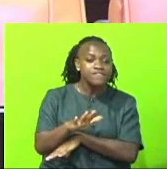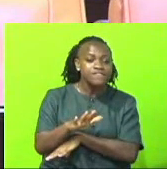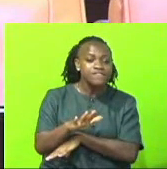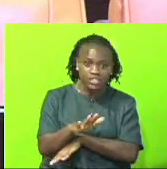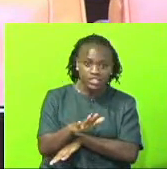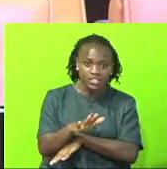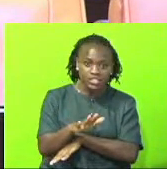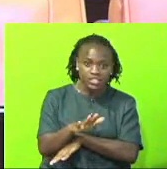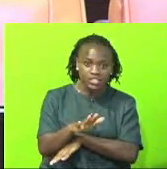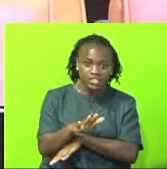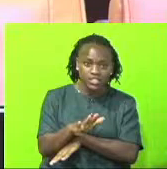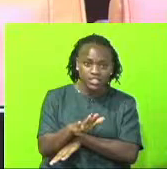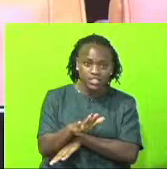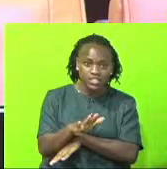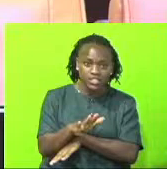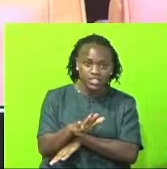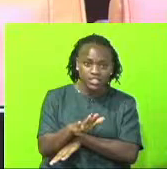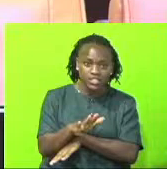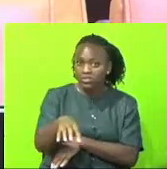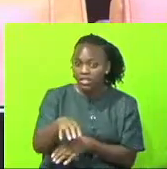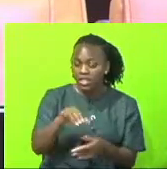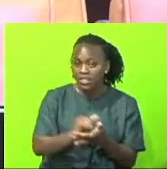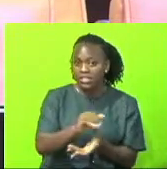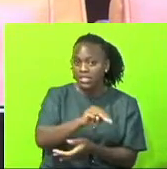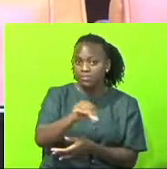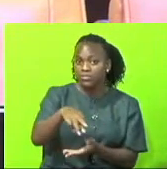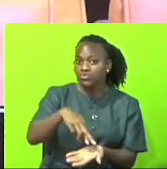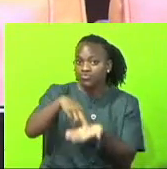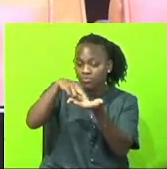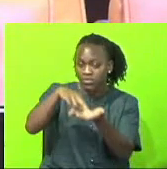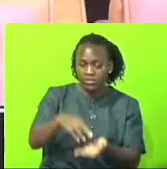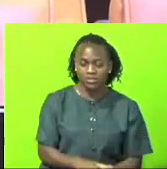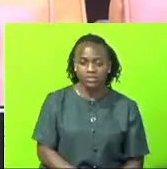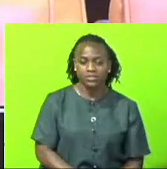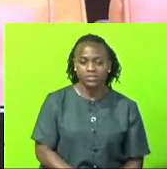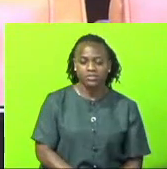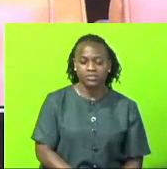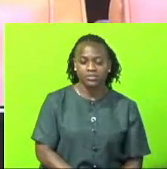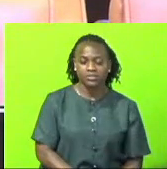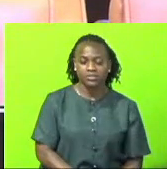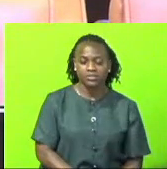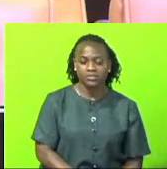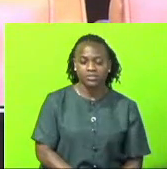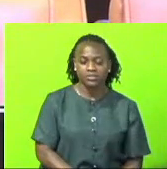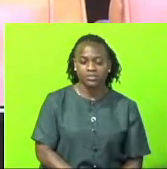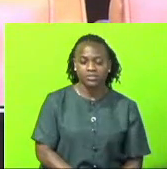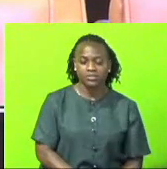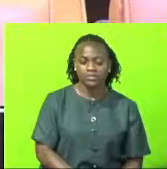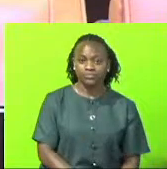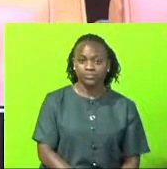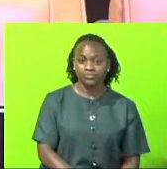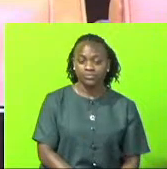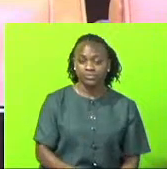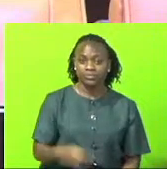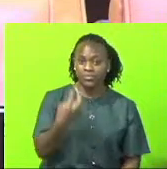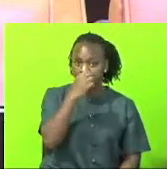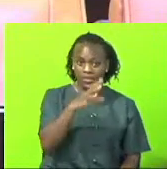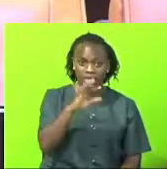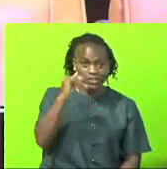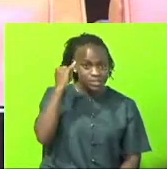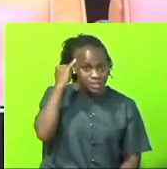constituents that these members of parliament represent. Mr. Speaker, their intent is